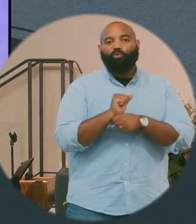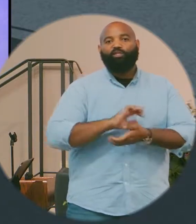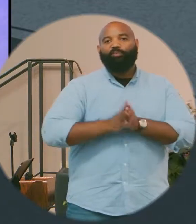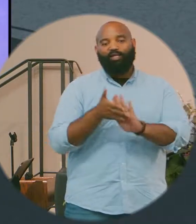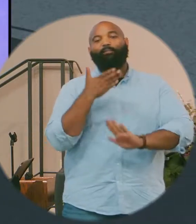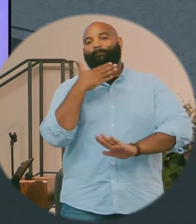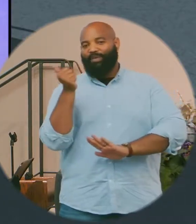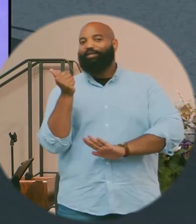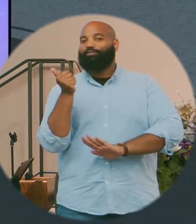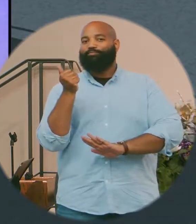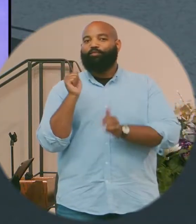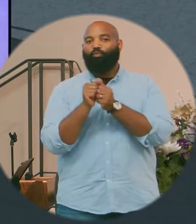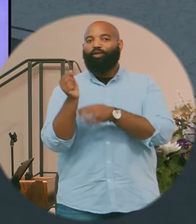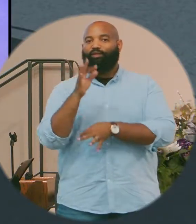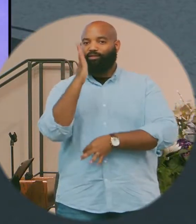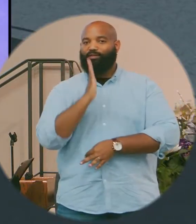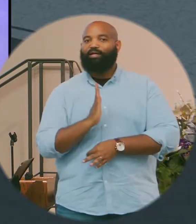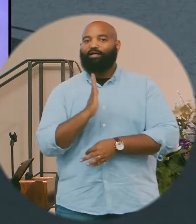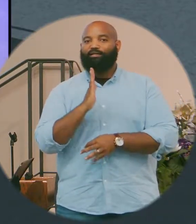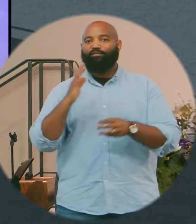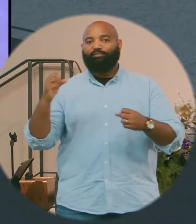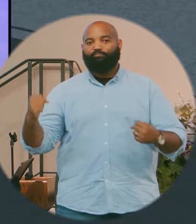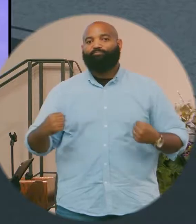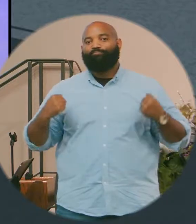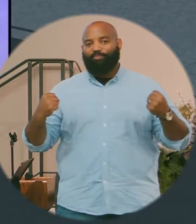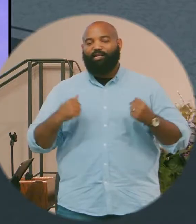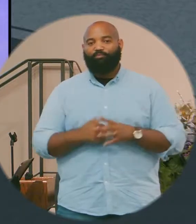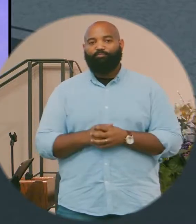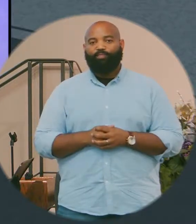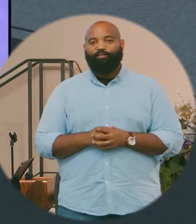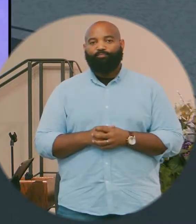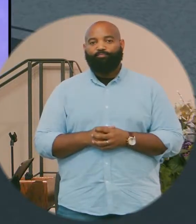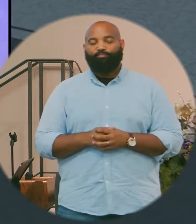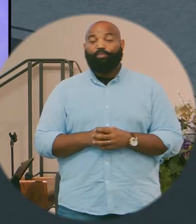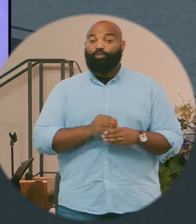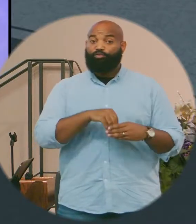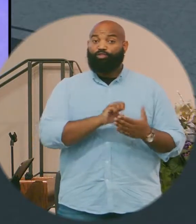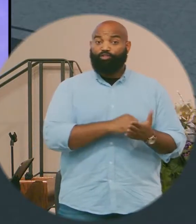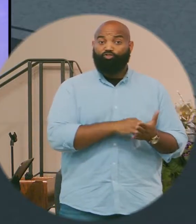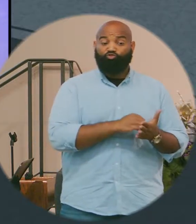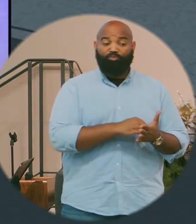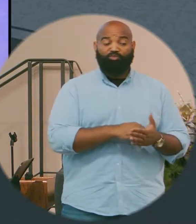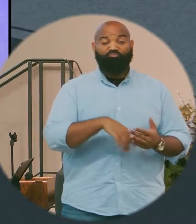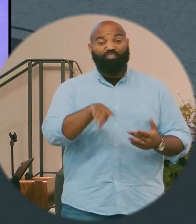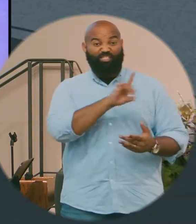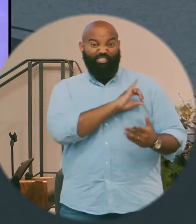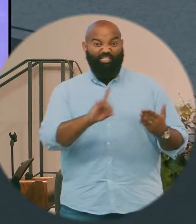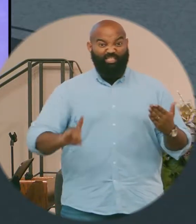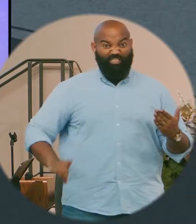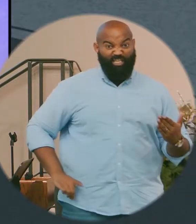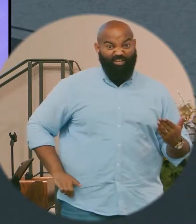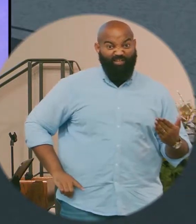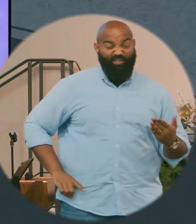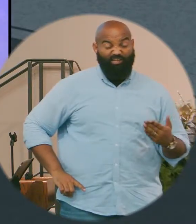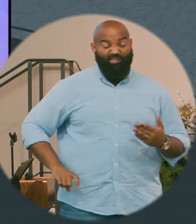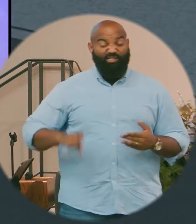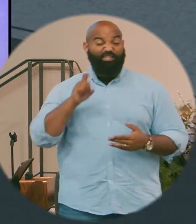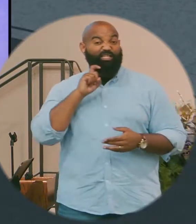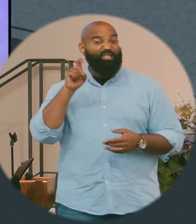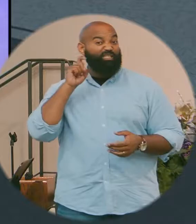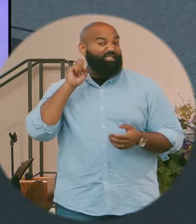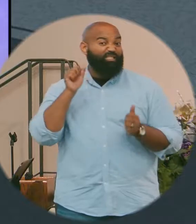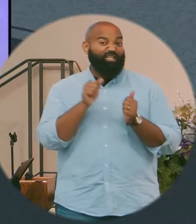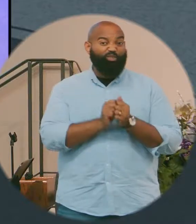is David's response to the prophet Nathan's rebuke of him for sleeping with Bathsheba, getting her pregnant, and killing